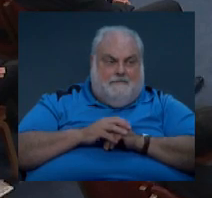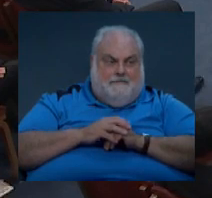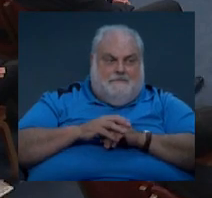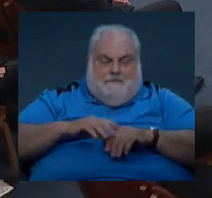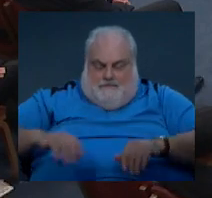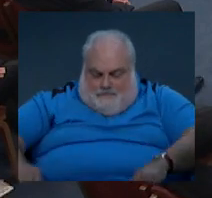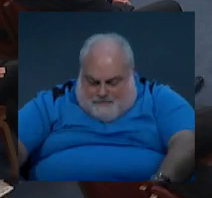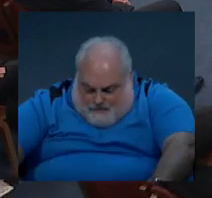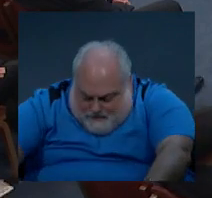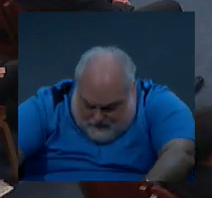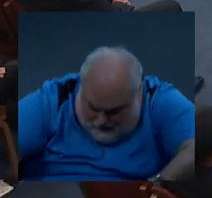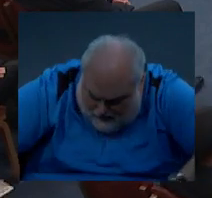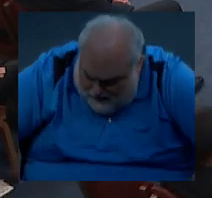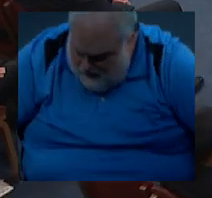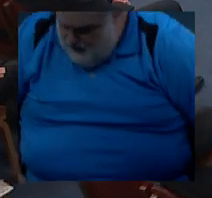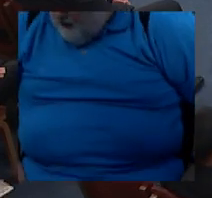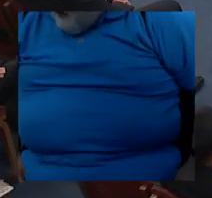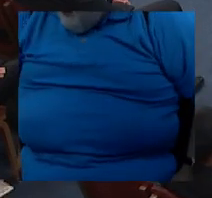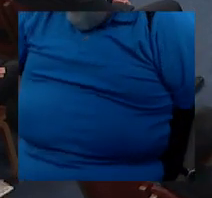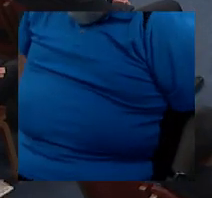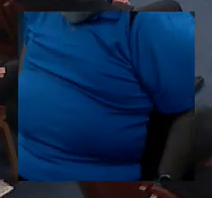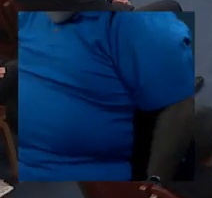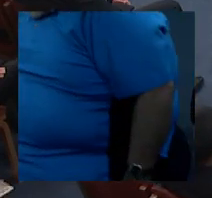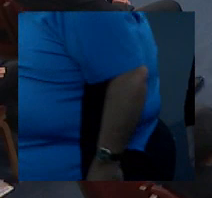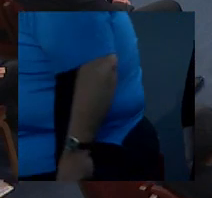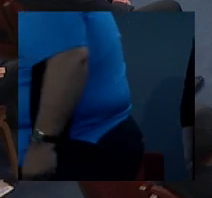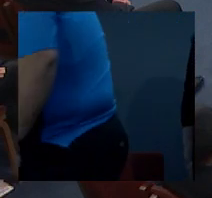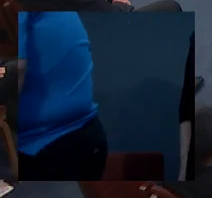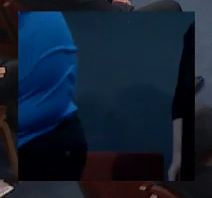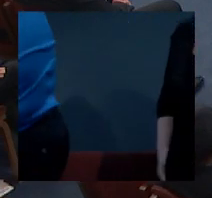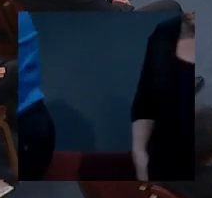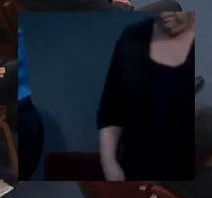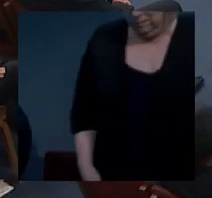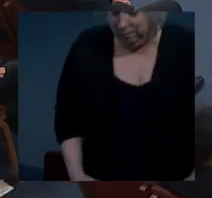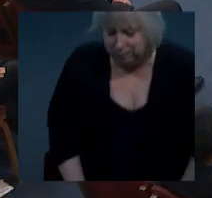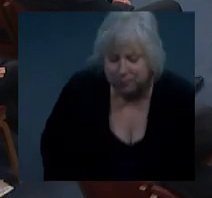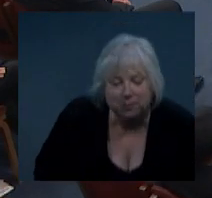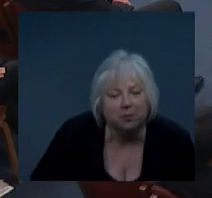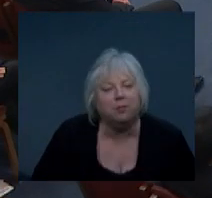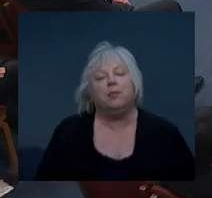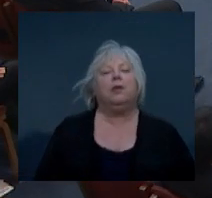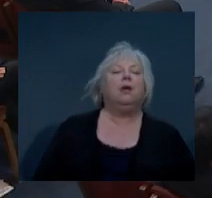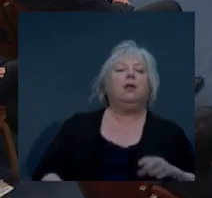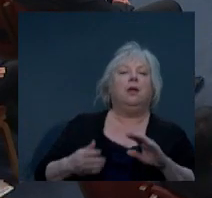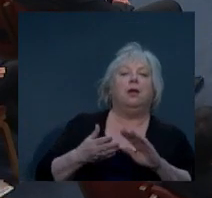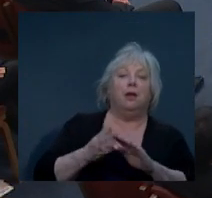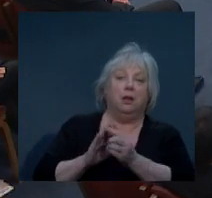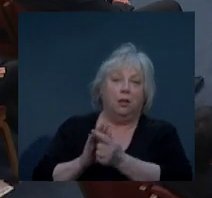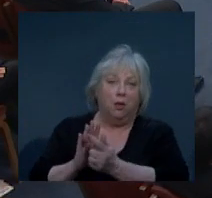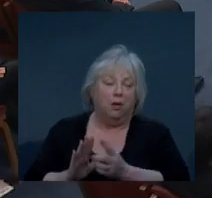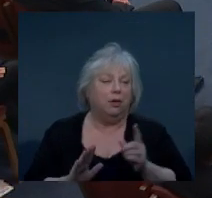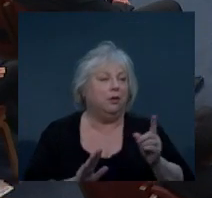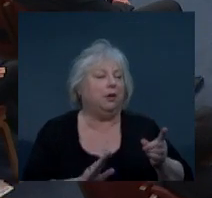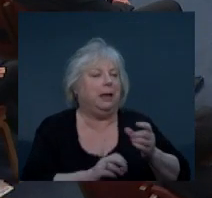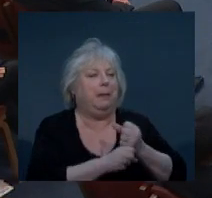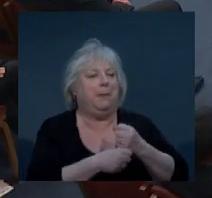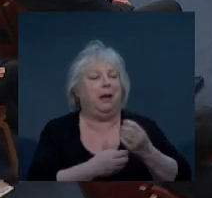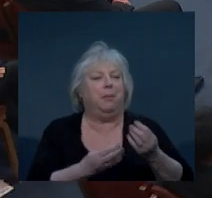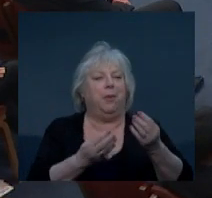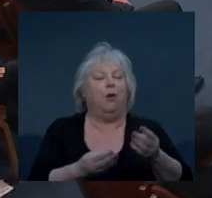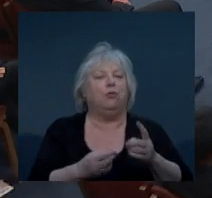Mr. Parliamentarian, that's a question for you. Yeah, he's made a motion to amend. I haven't heard a second, so it may have died for that reason, but.